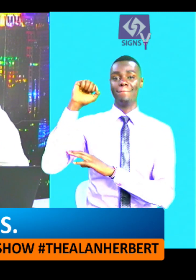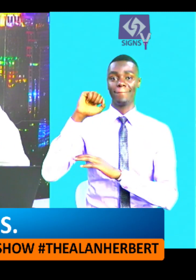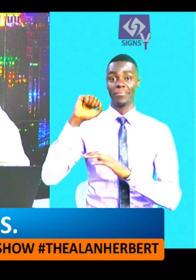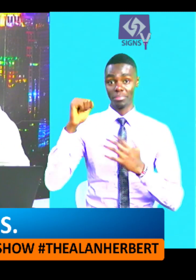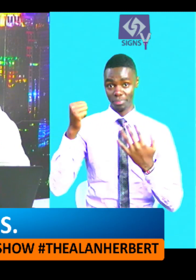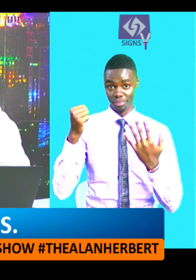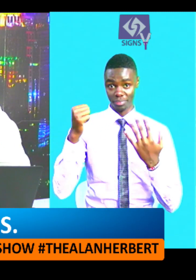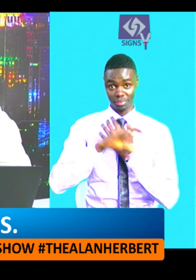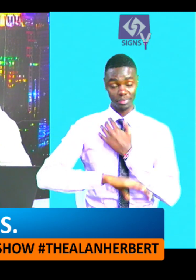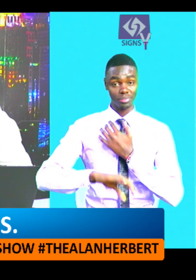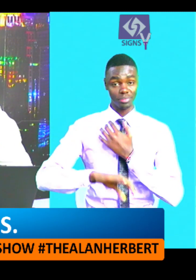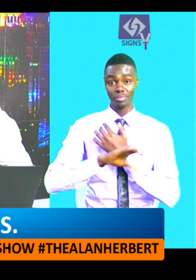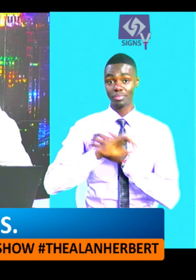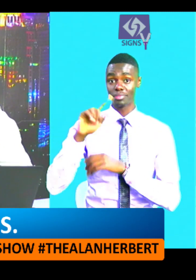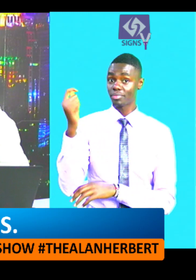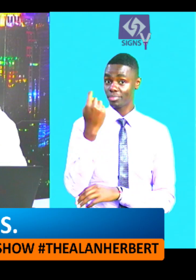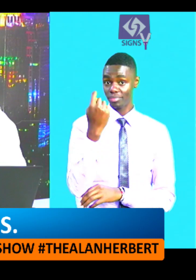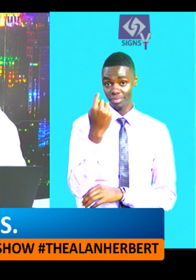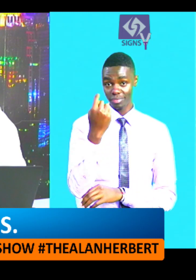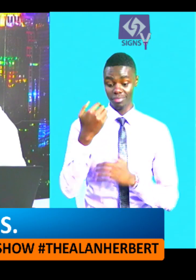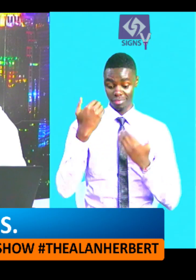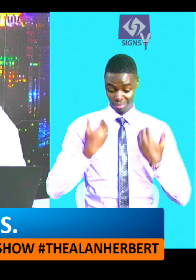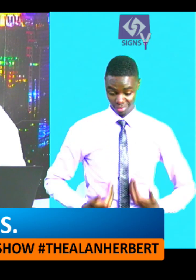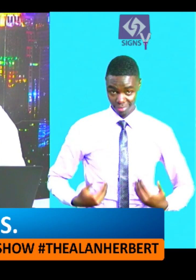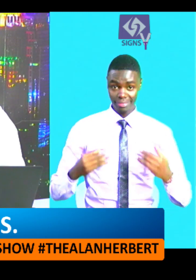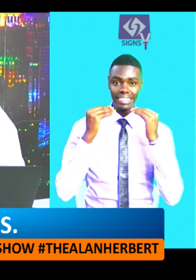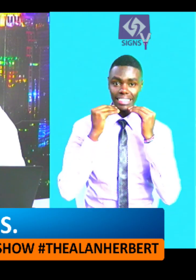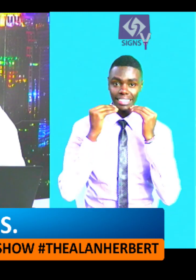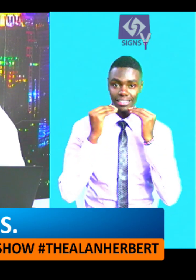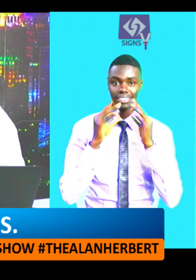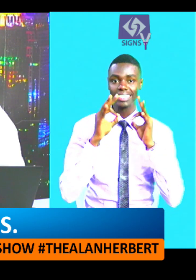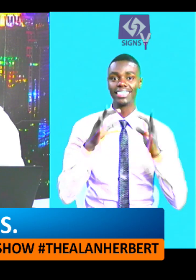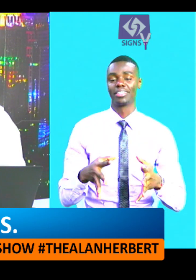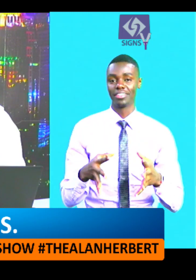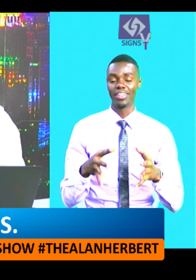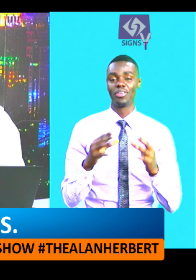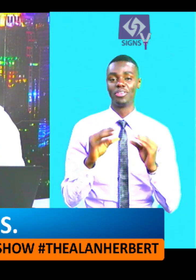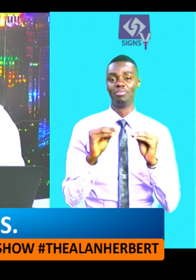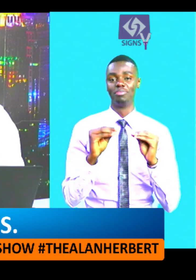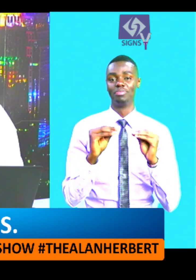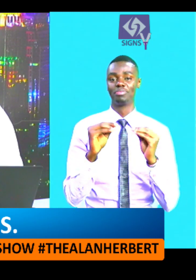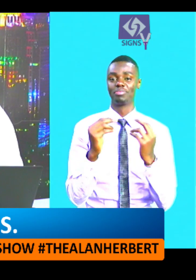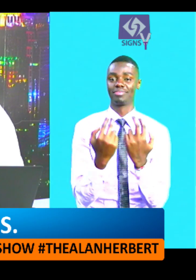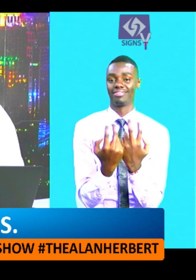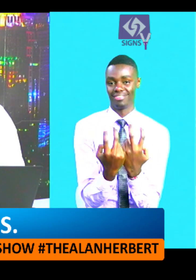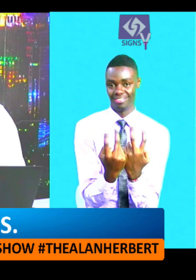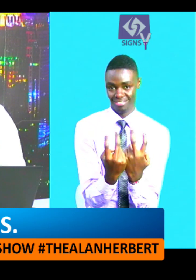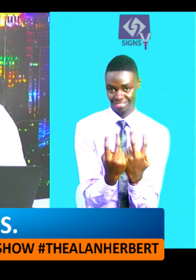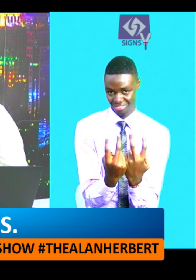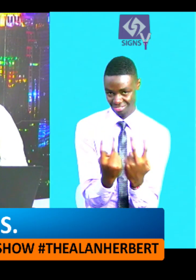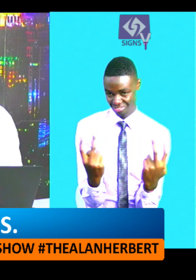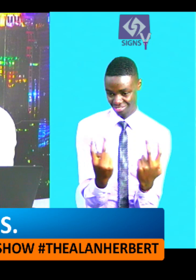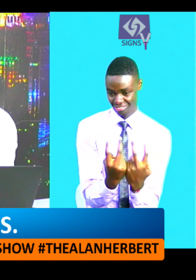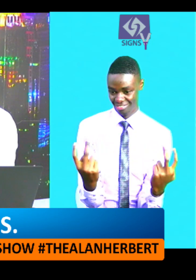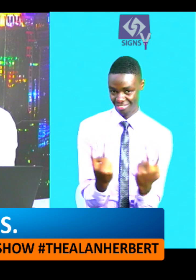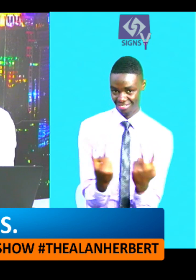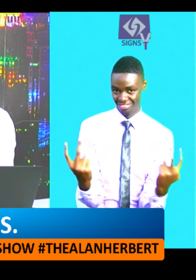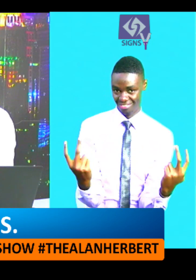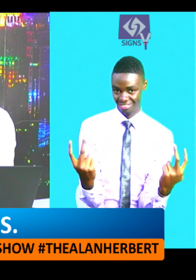in our beloved country, Kenya. I am your host, Alan Hubbard, and my co-pundit. He is not my co-host. He